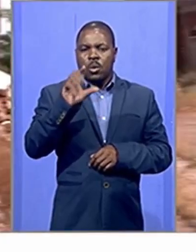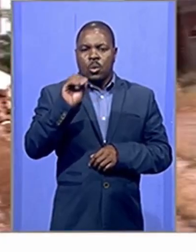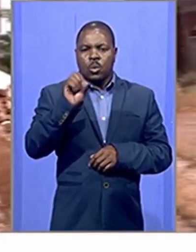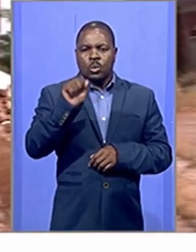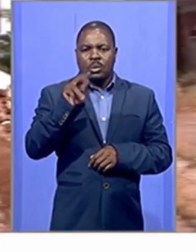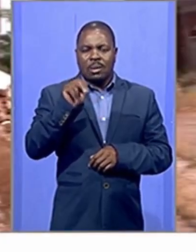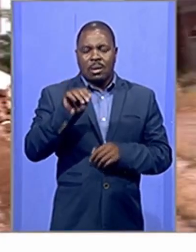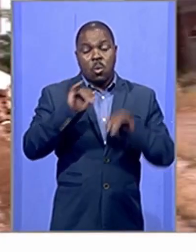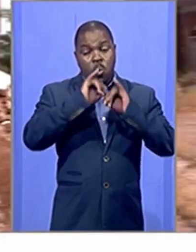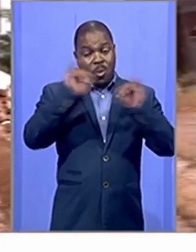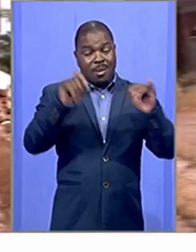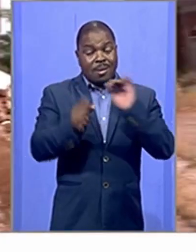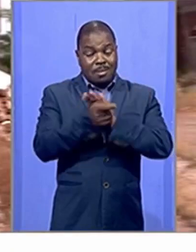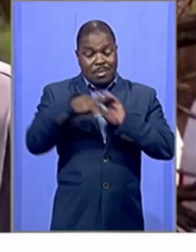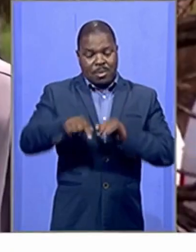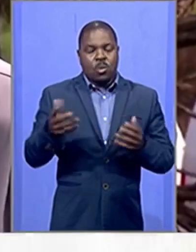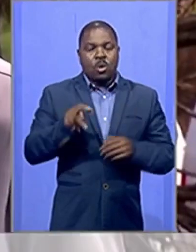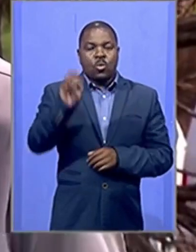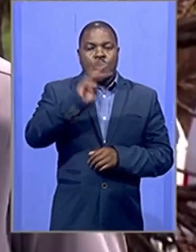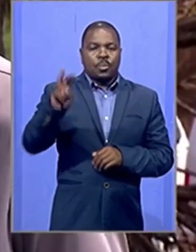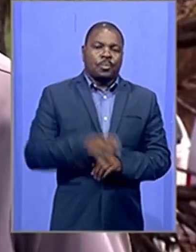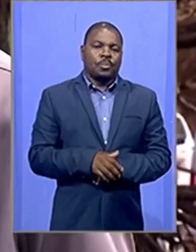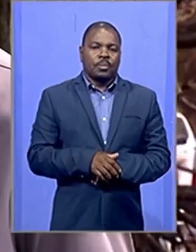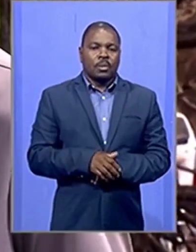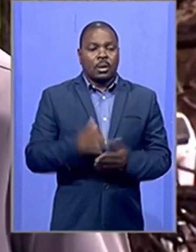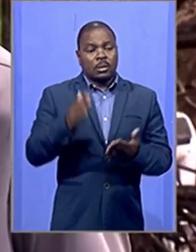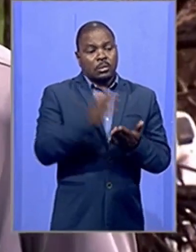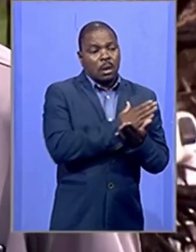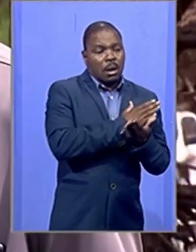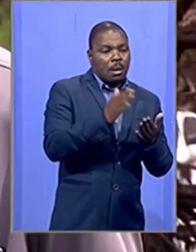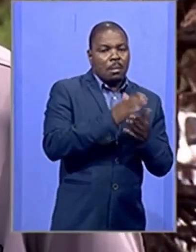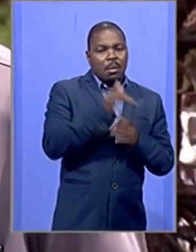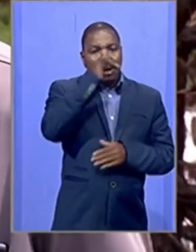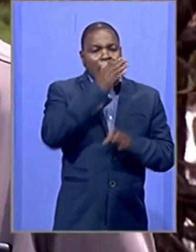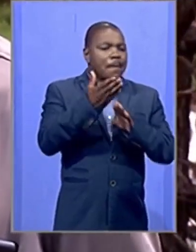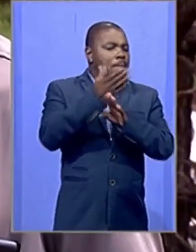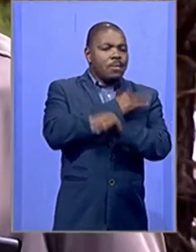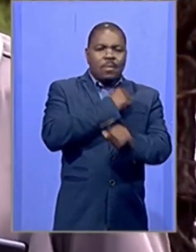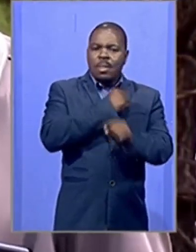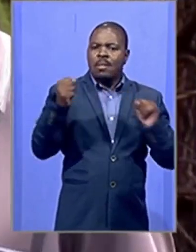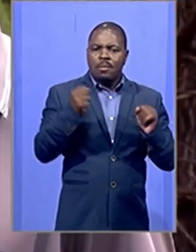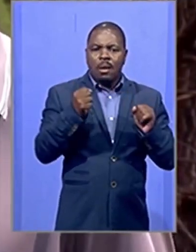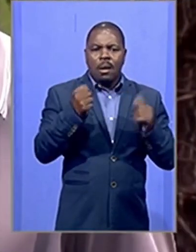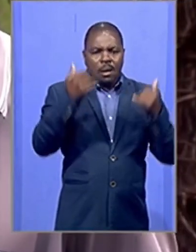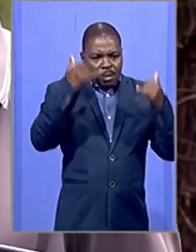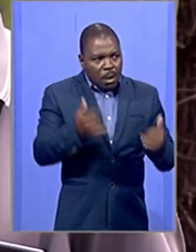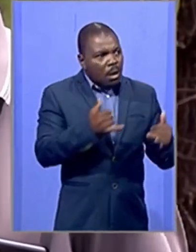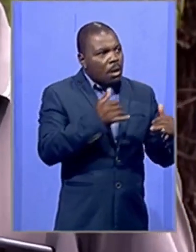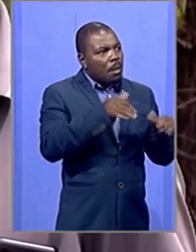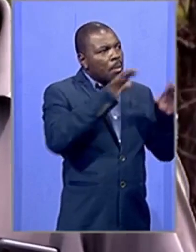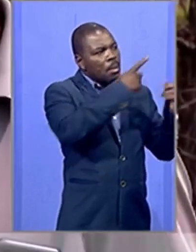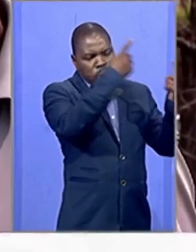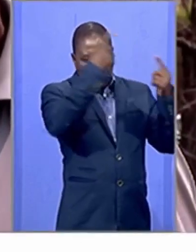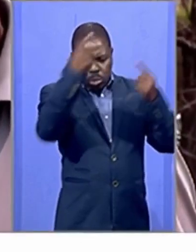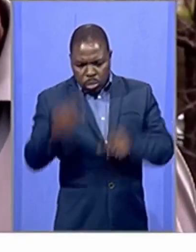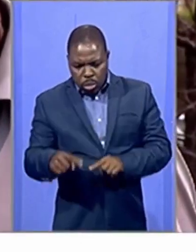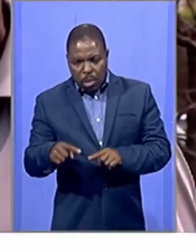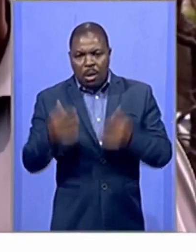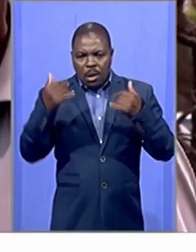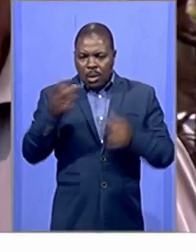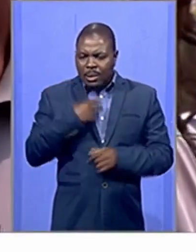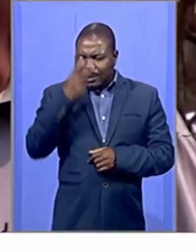diragalang thata mo go ona mo Northwest. Some of the crimes that were not there before these people arrive, but now we are